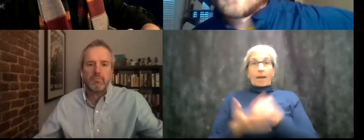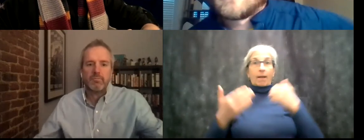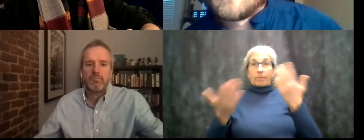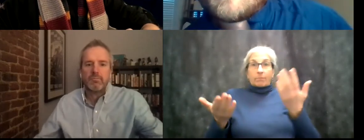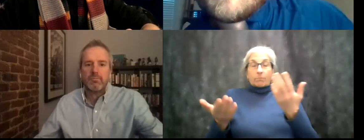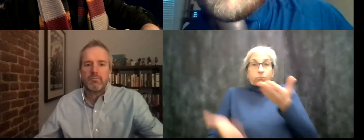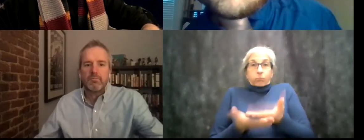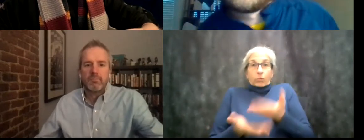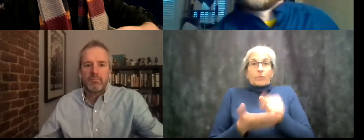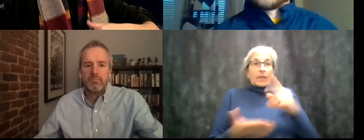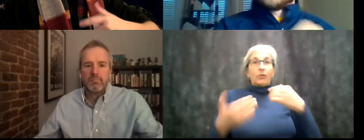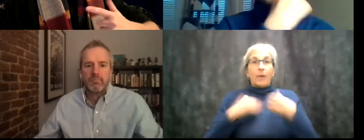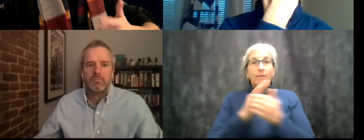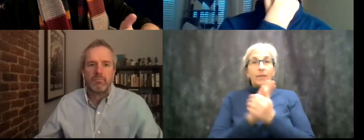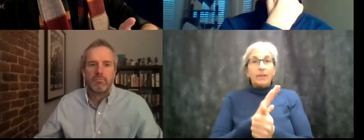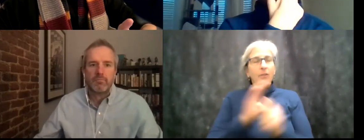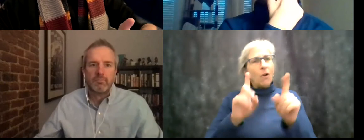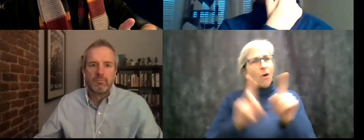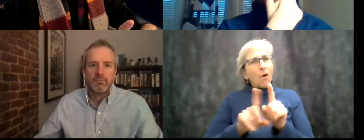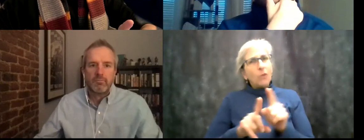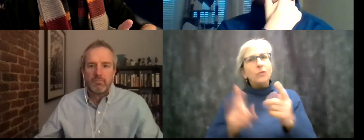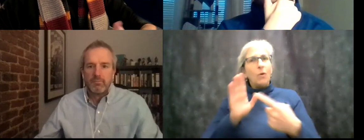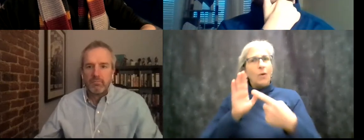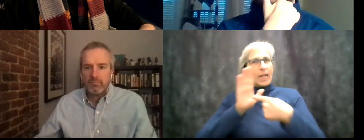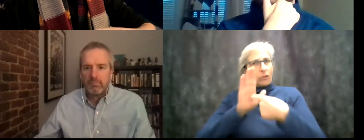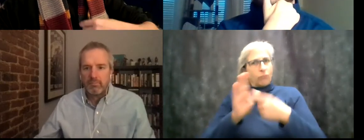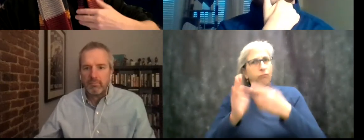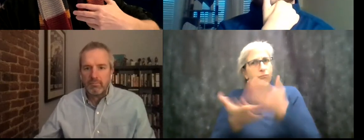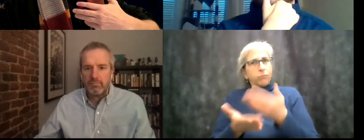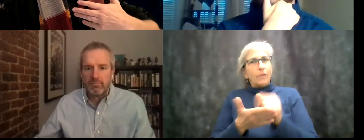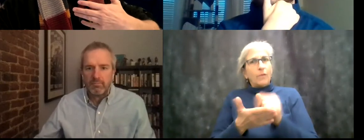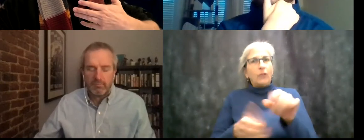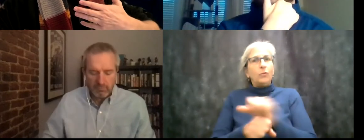did something with your skills, mm-hmm. and it shows you've worked in a team. And so